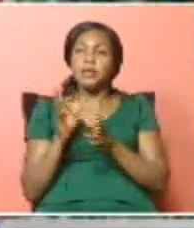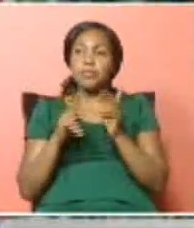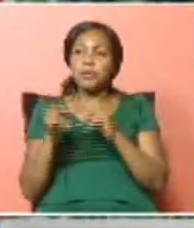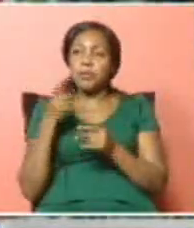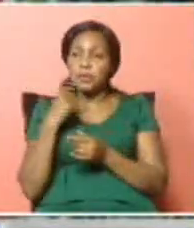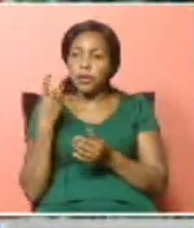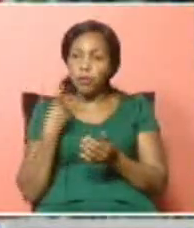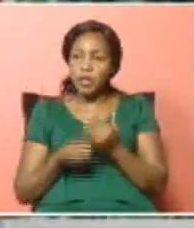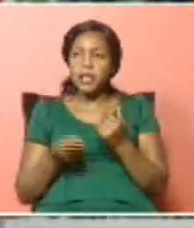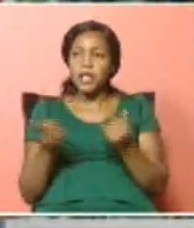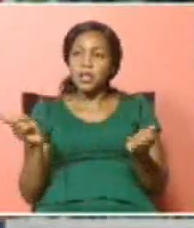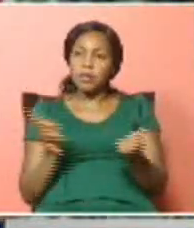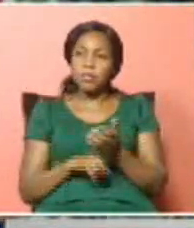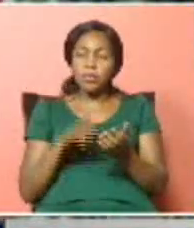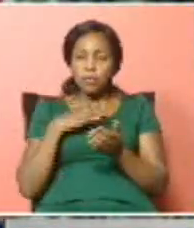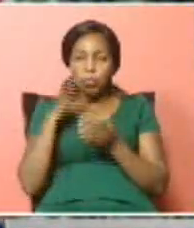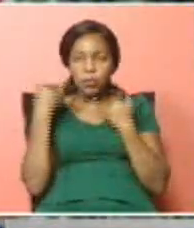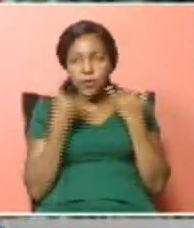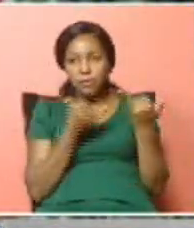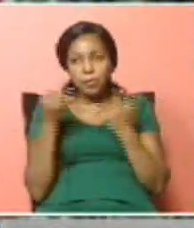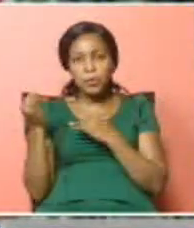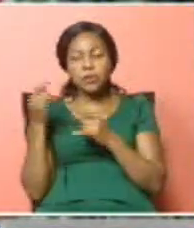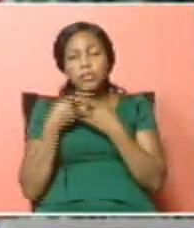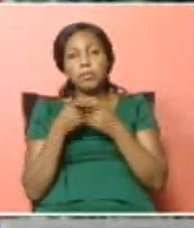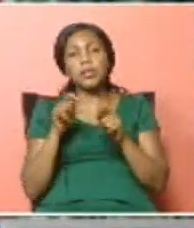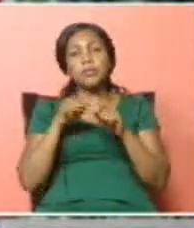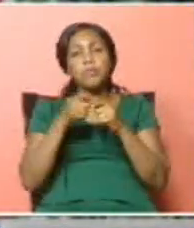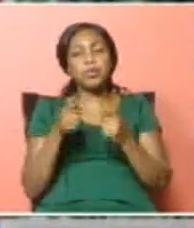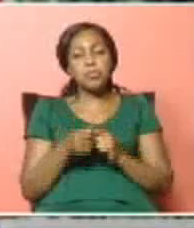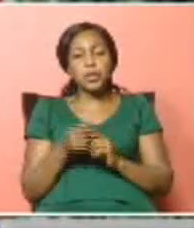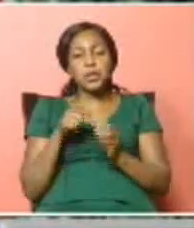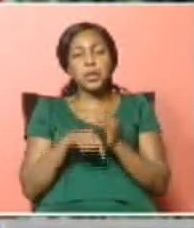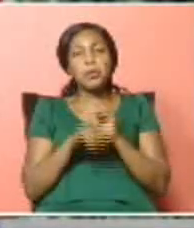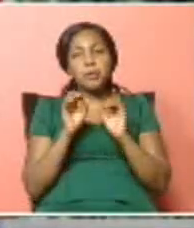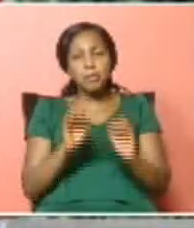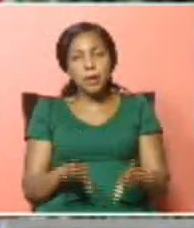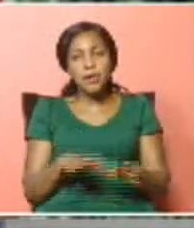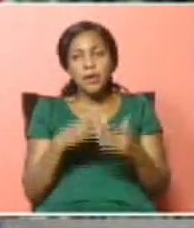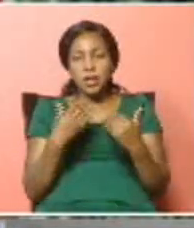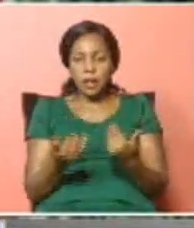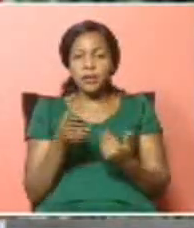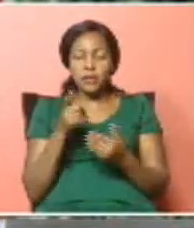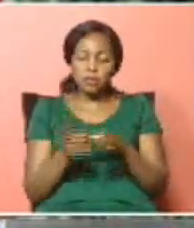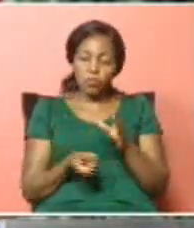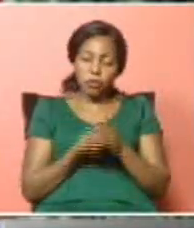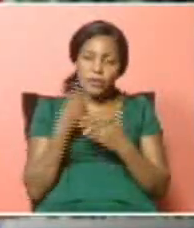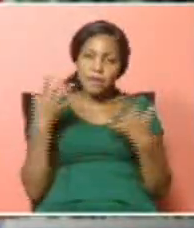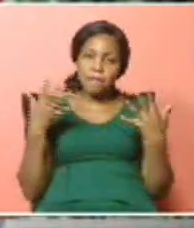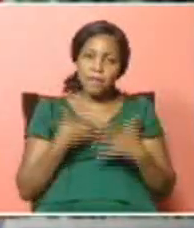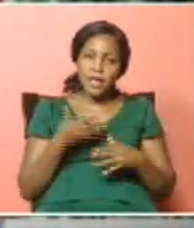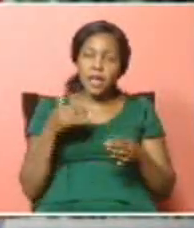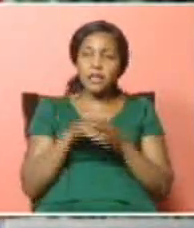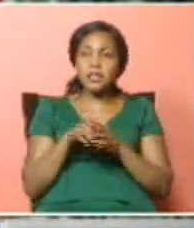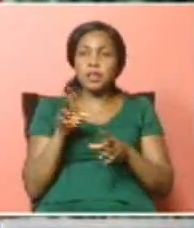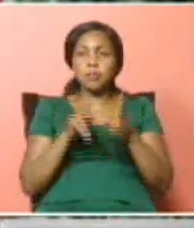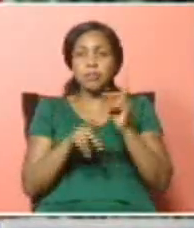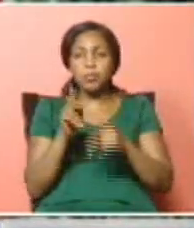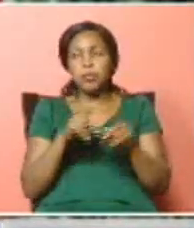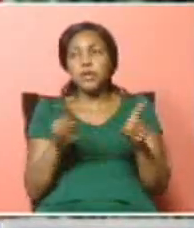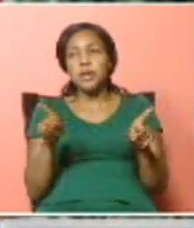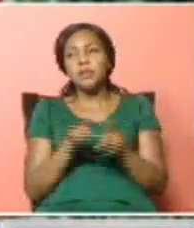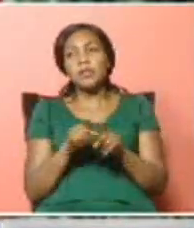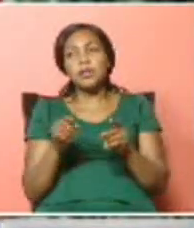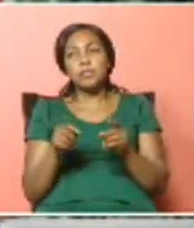not broken down. Yes. So this one brought in an element of fear among us people. It also brings in